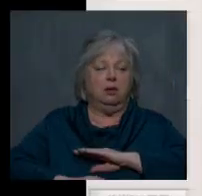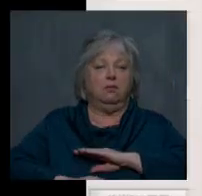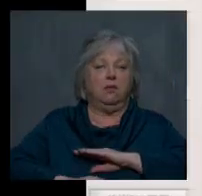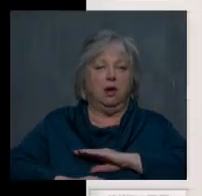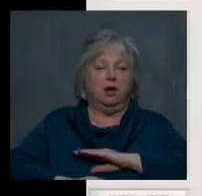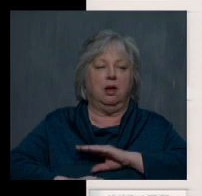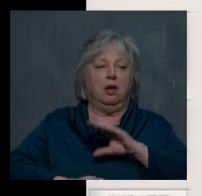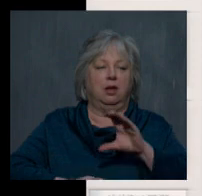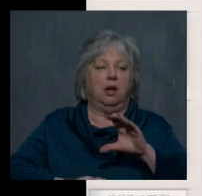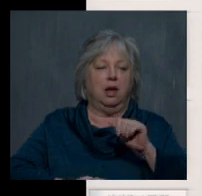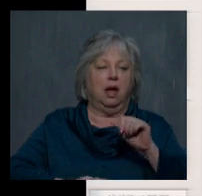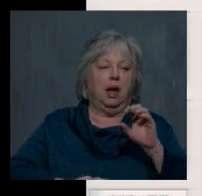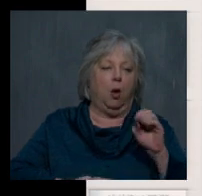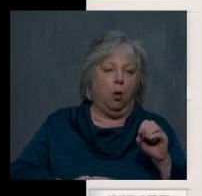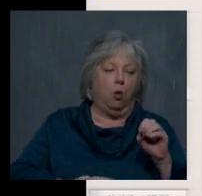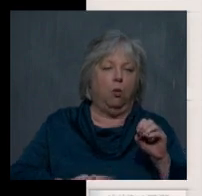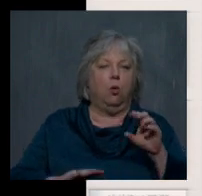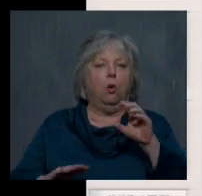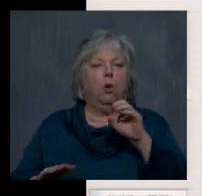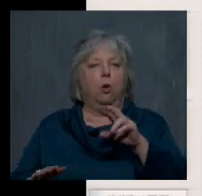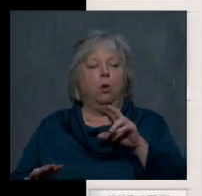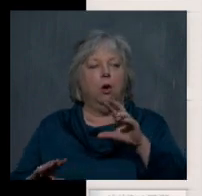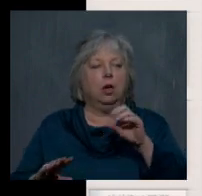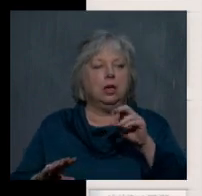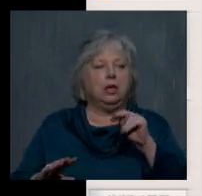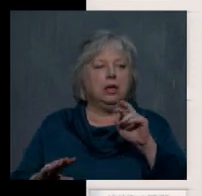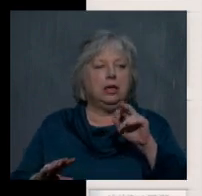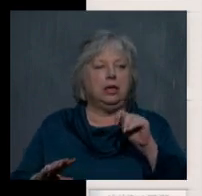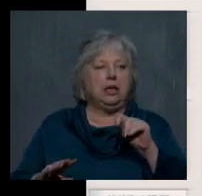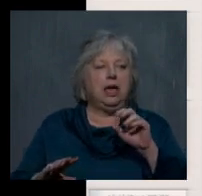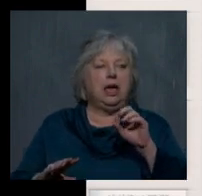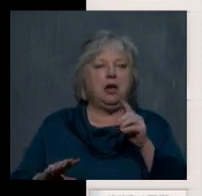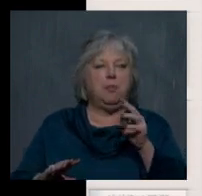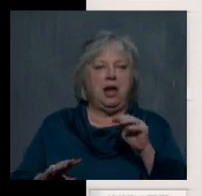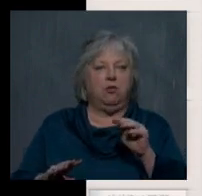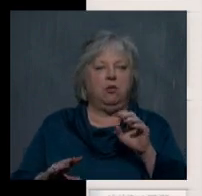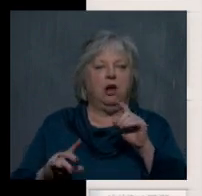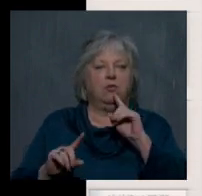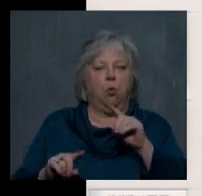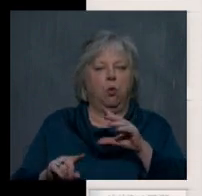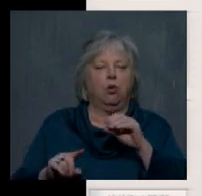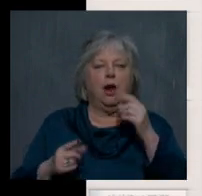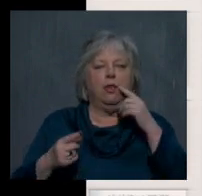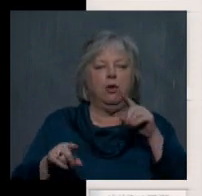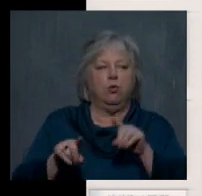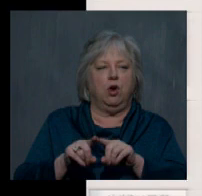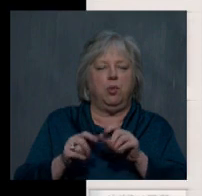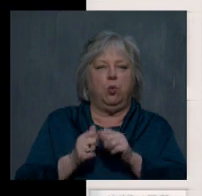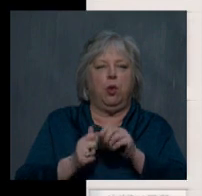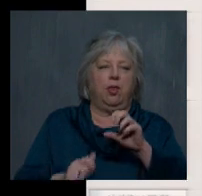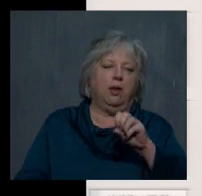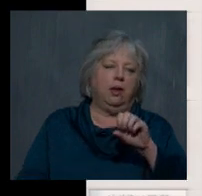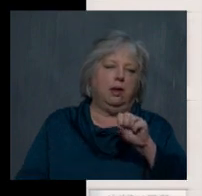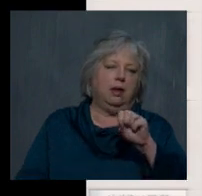the CAO or the consent administrative order, as well as the agreement with the Sierra Club.